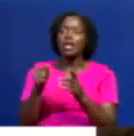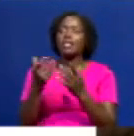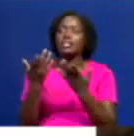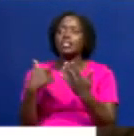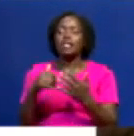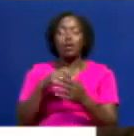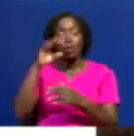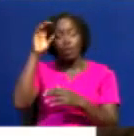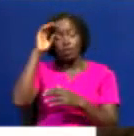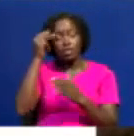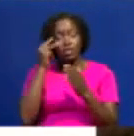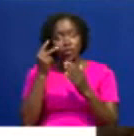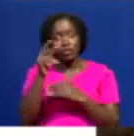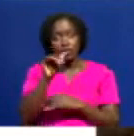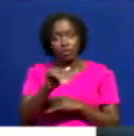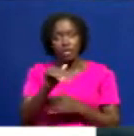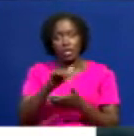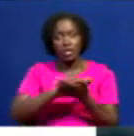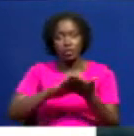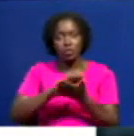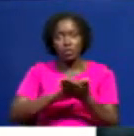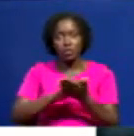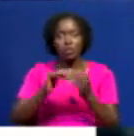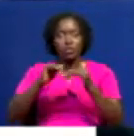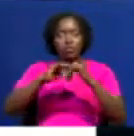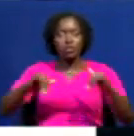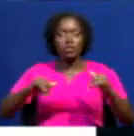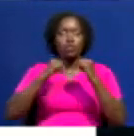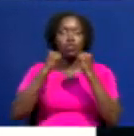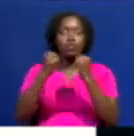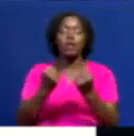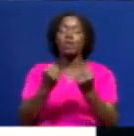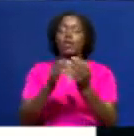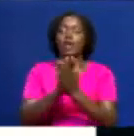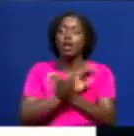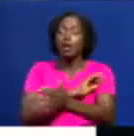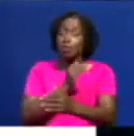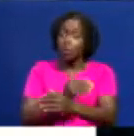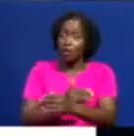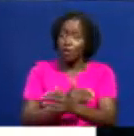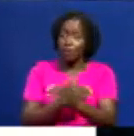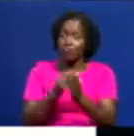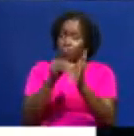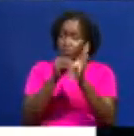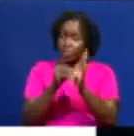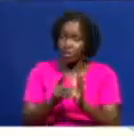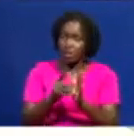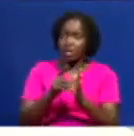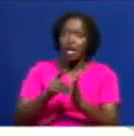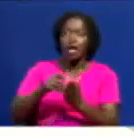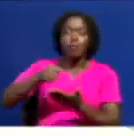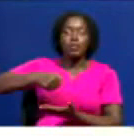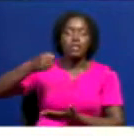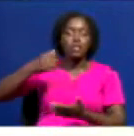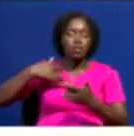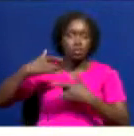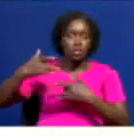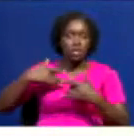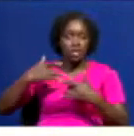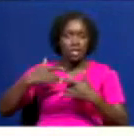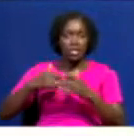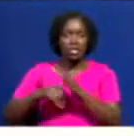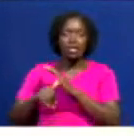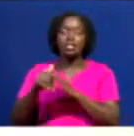our considered view that based on the separation of powers doctrine, budgetary concerns fall within the realm of